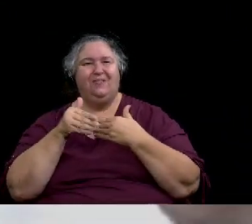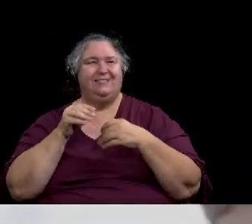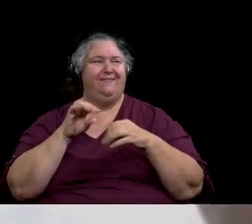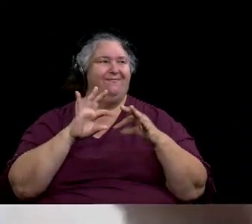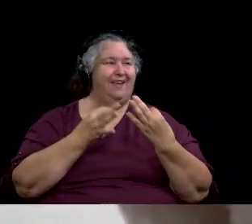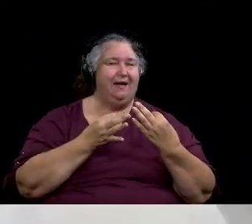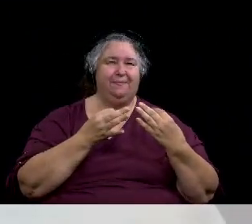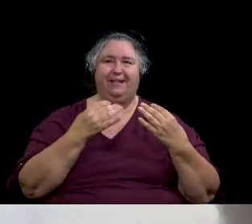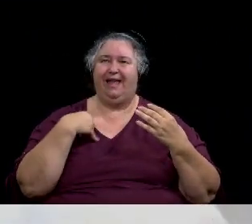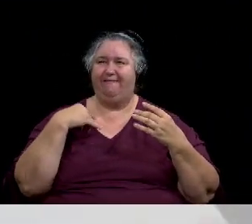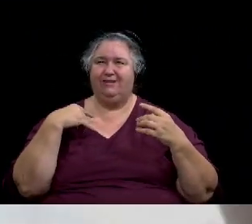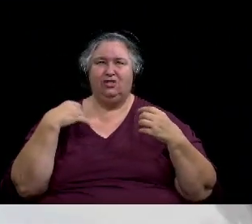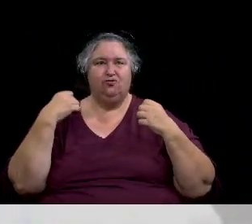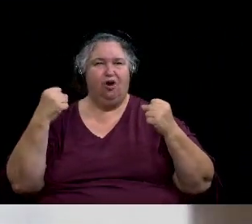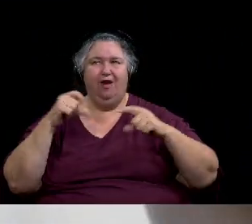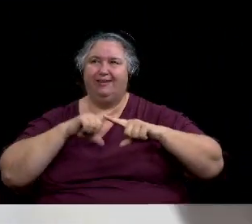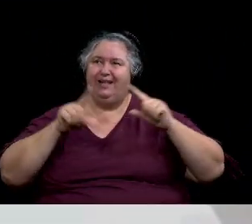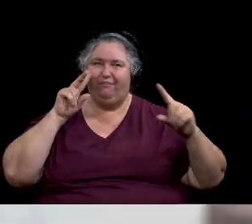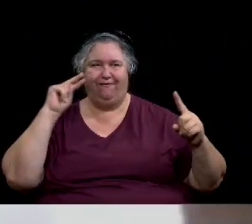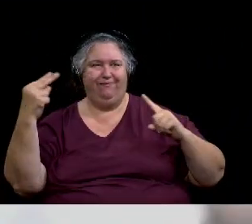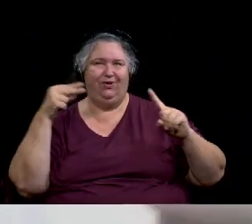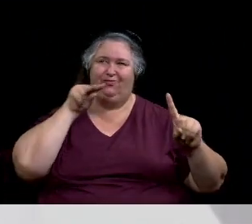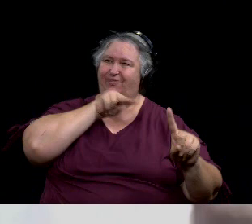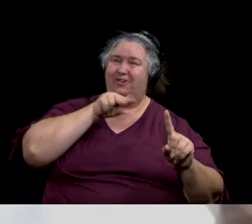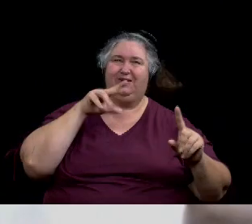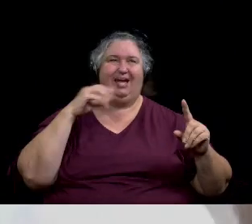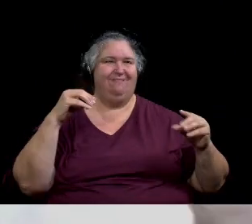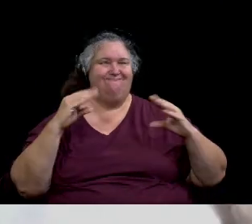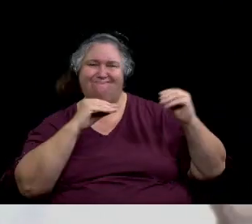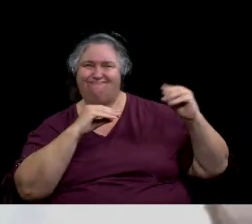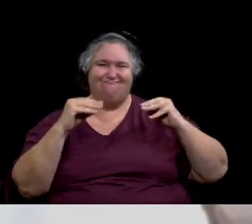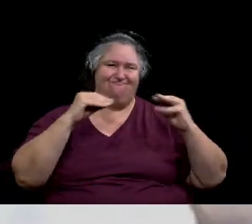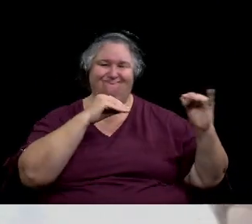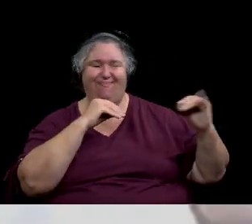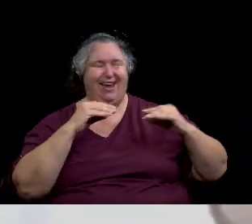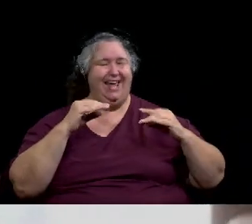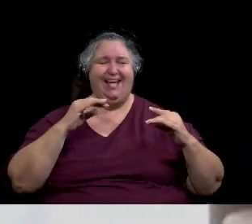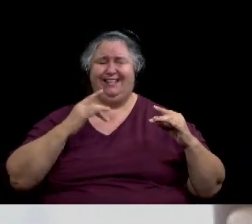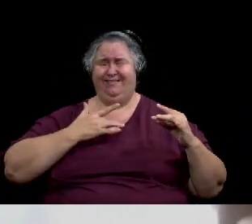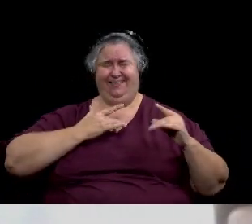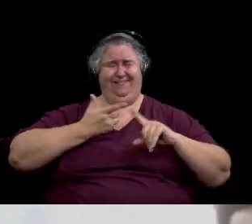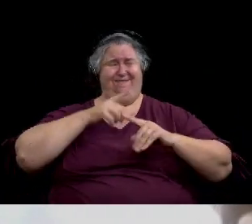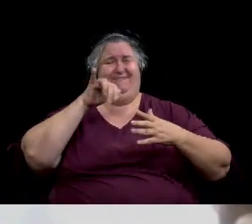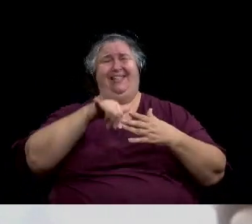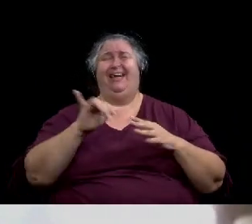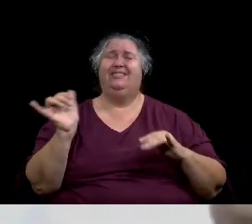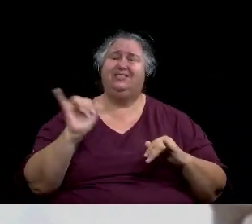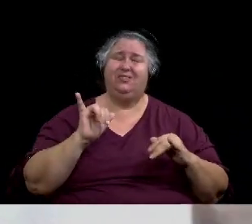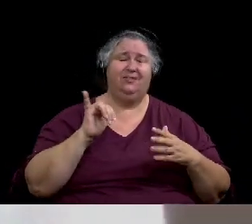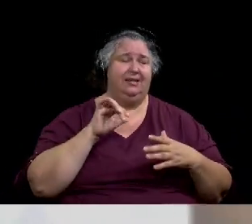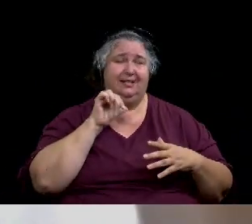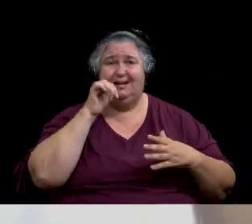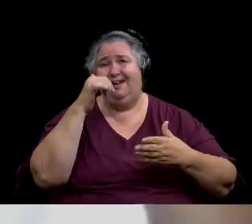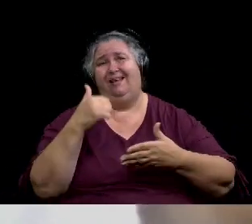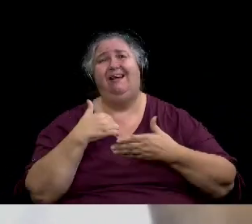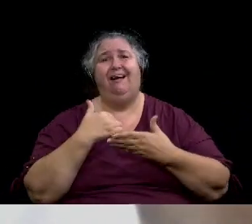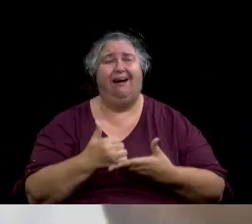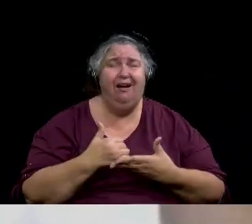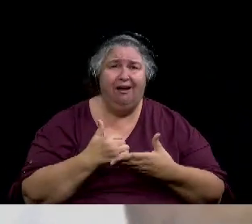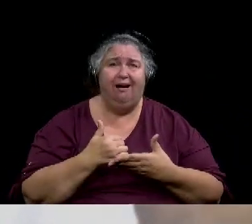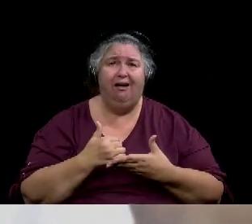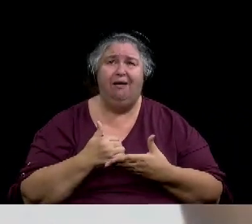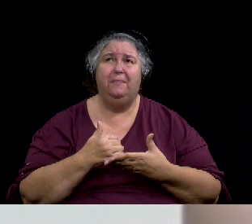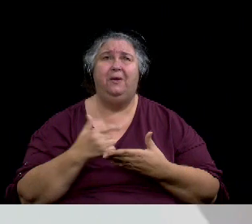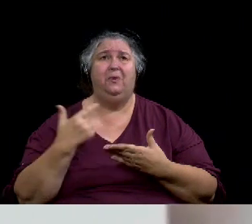have strongly different views, and there's bickering and pain that's coming for that reason as well right now. And I think that we just